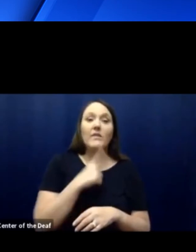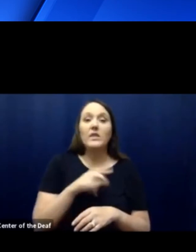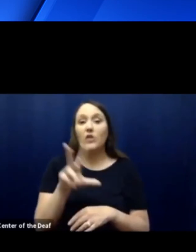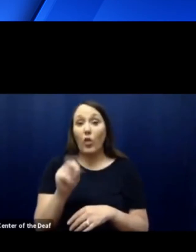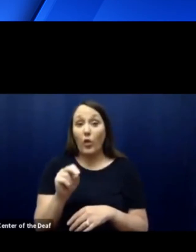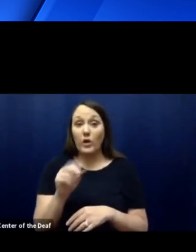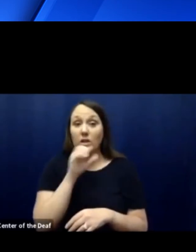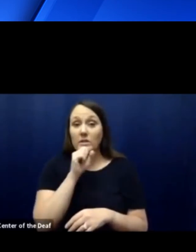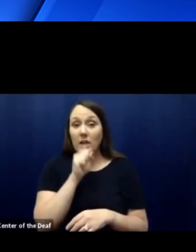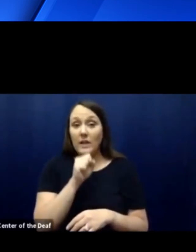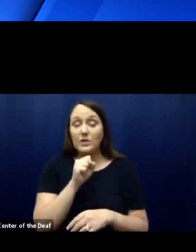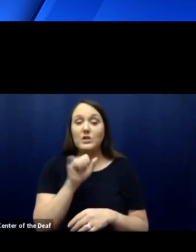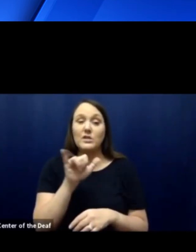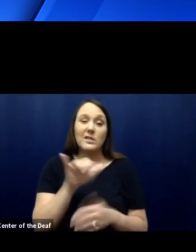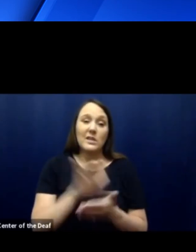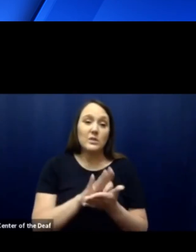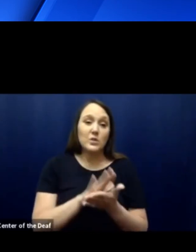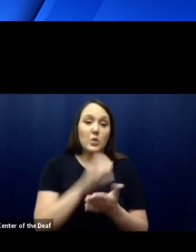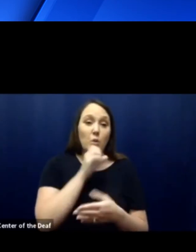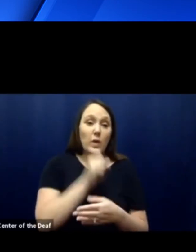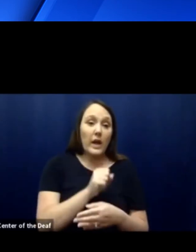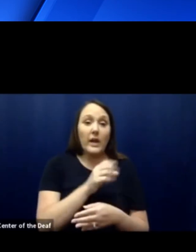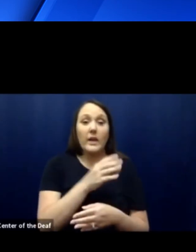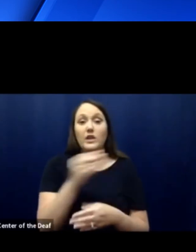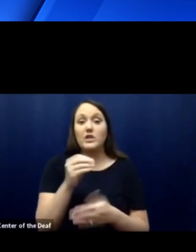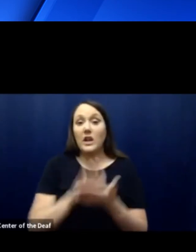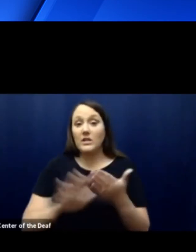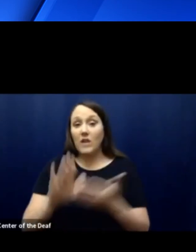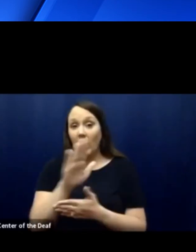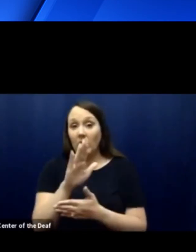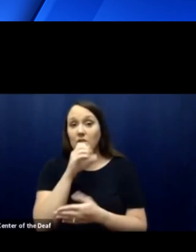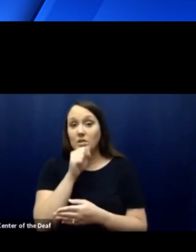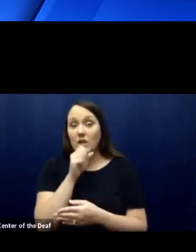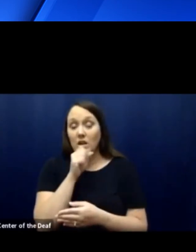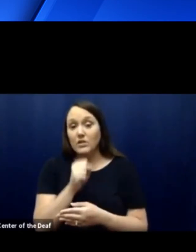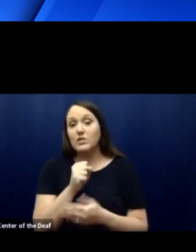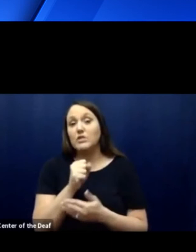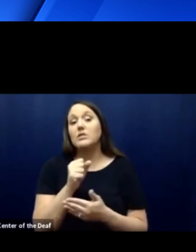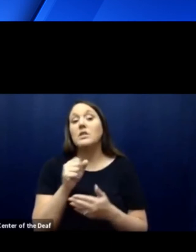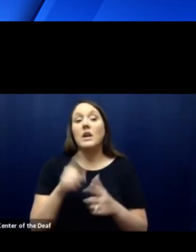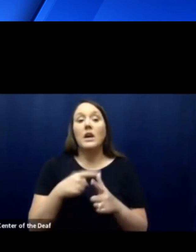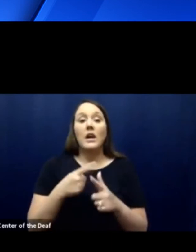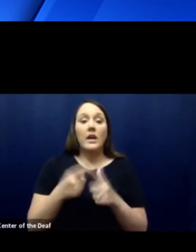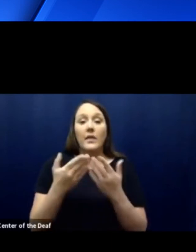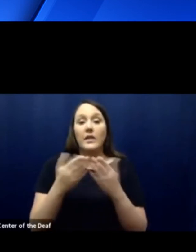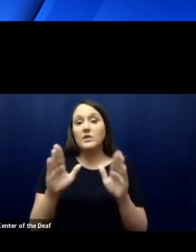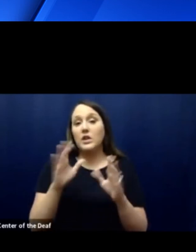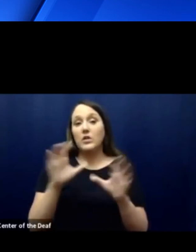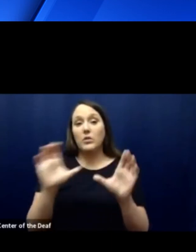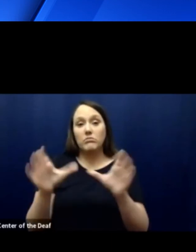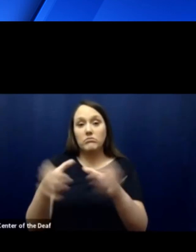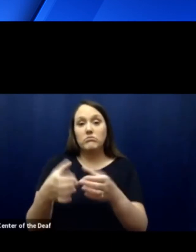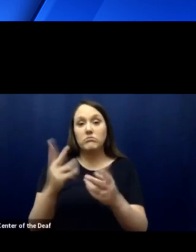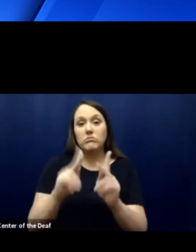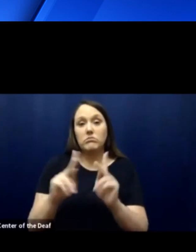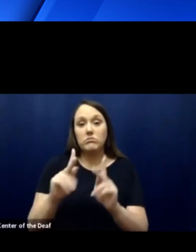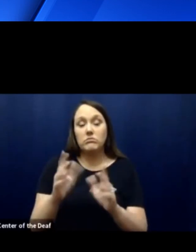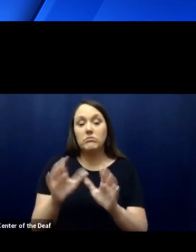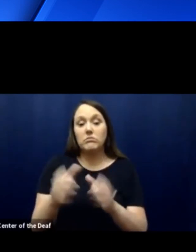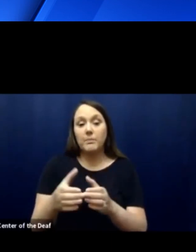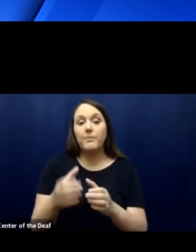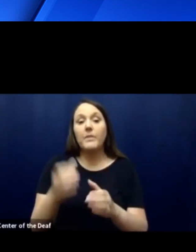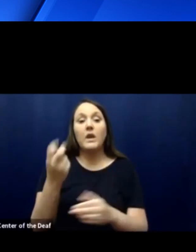kind of our school-age kids and college or university students, and then just the general population. So those two